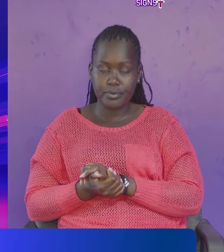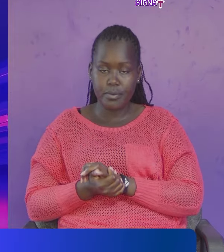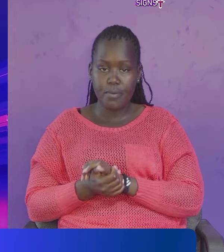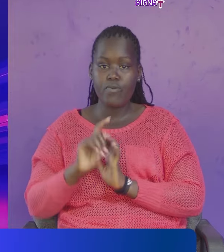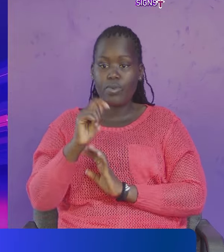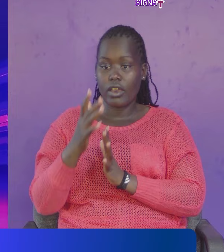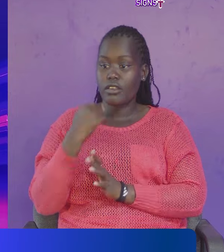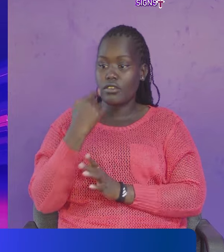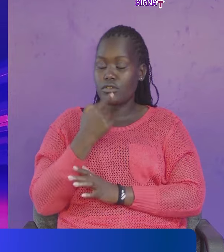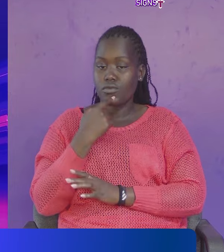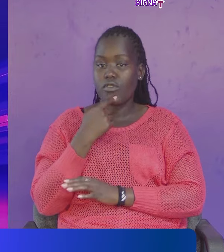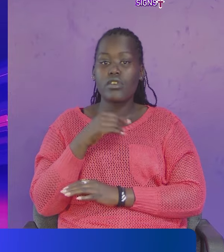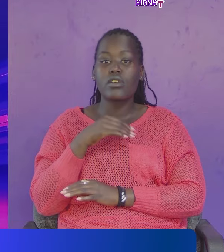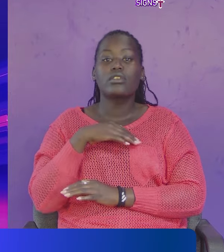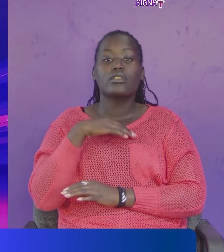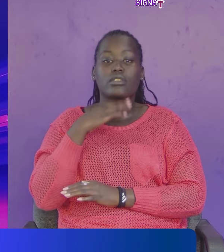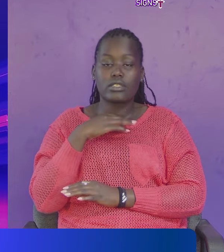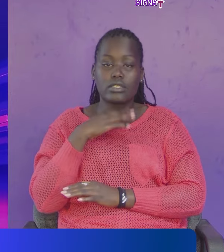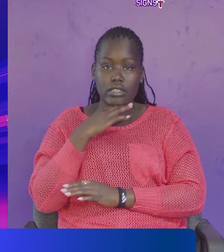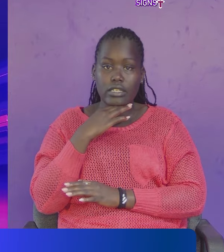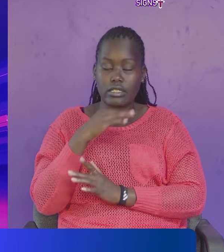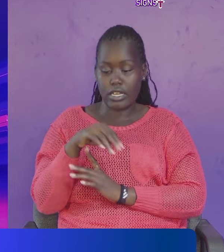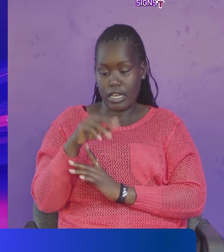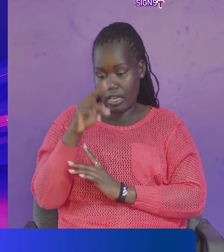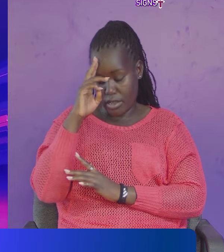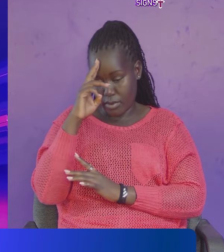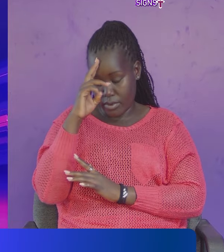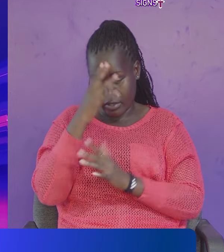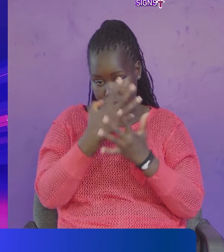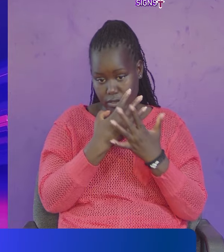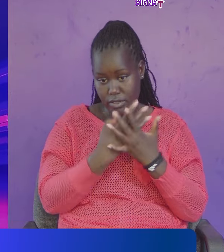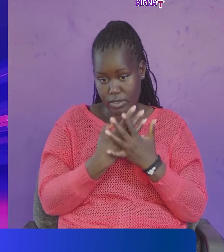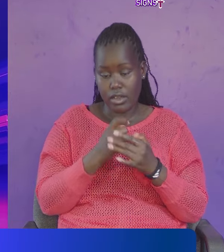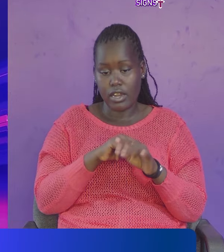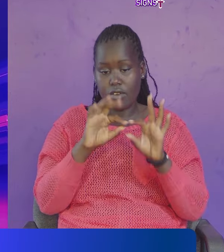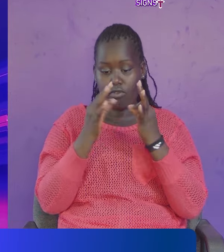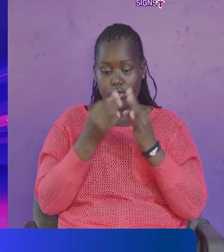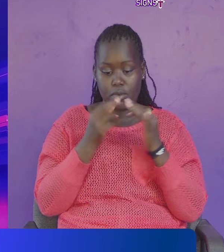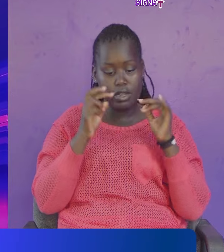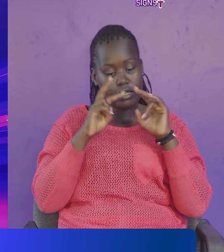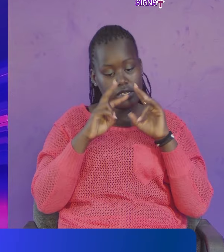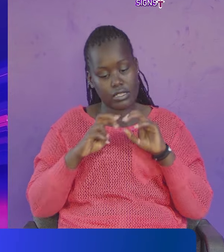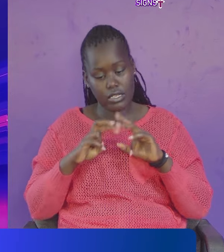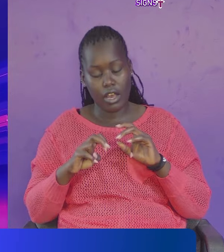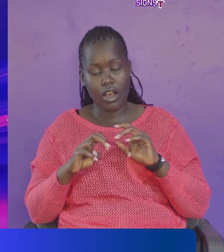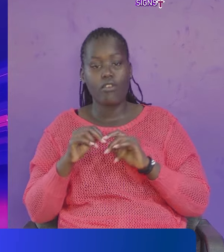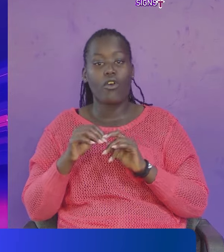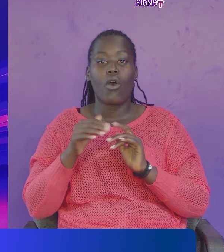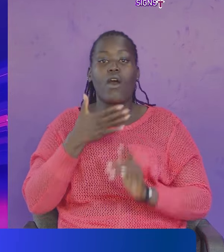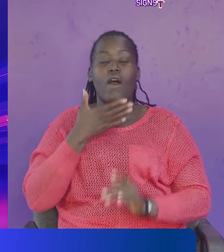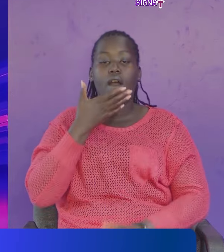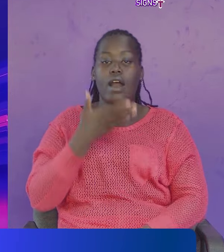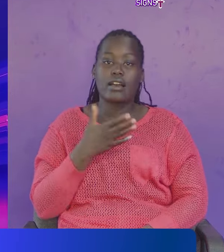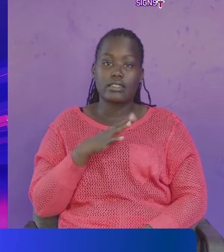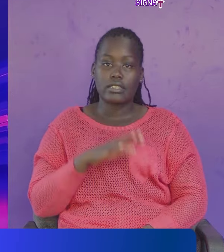have died in police custody, leaving families searching for answers from likely perpetrators. From